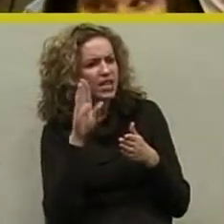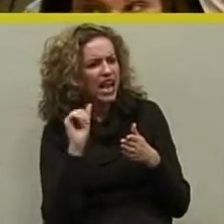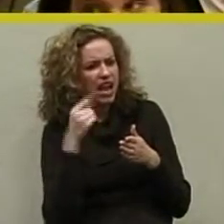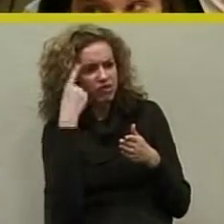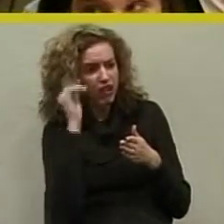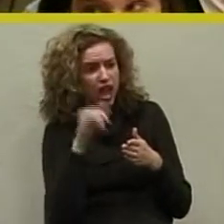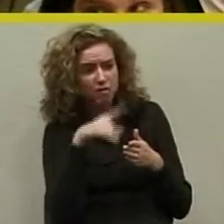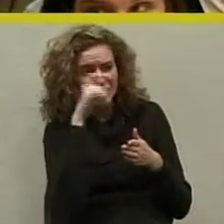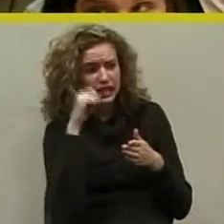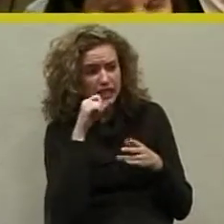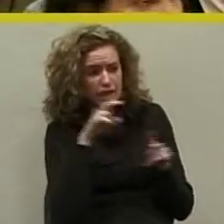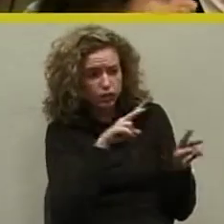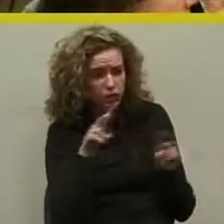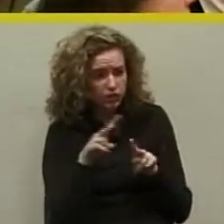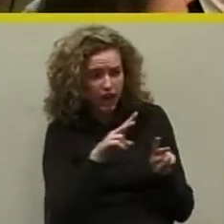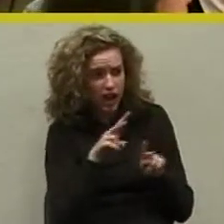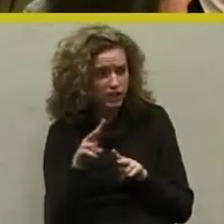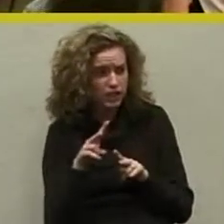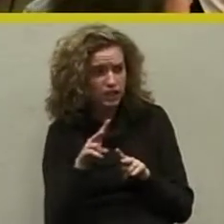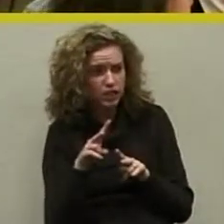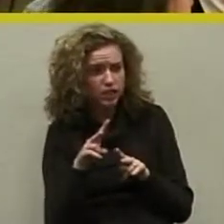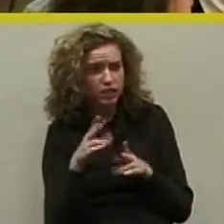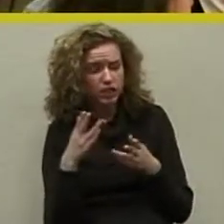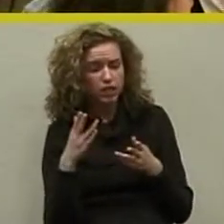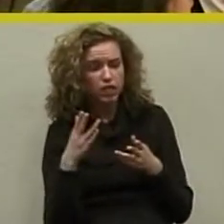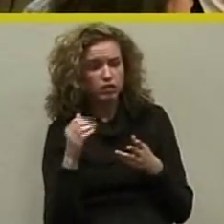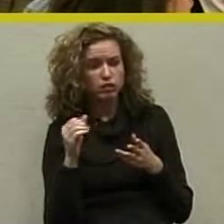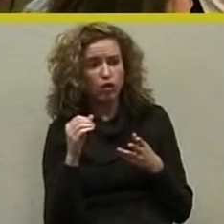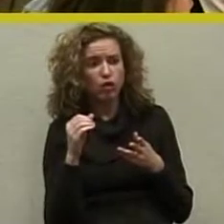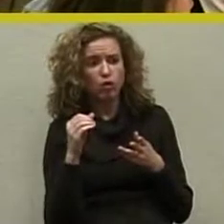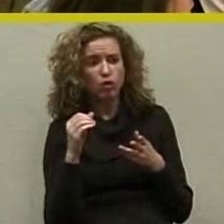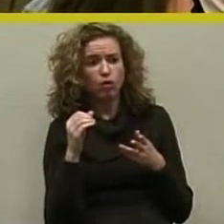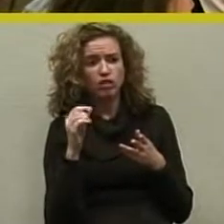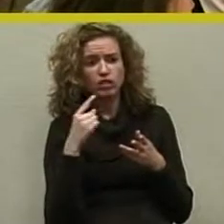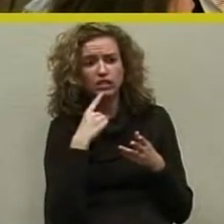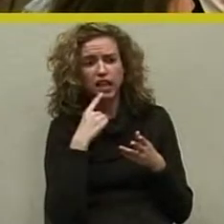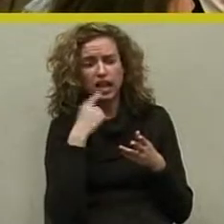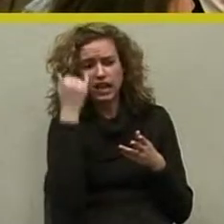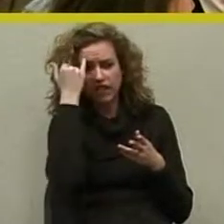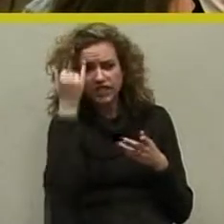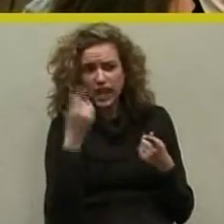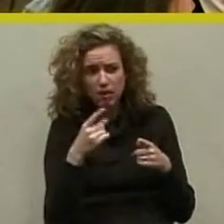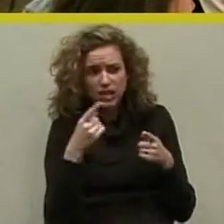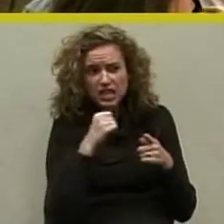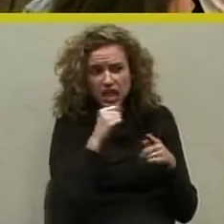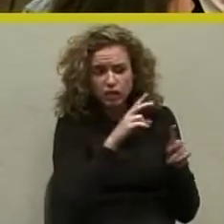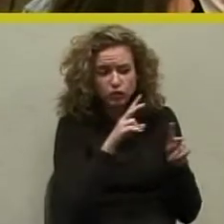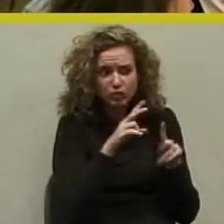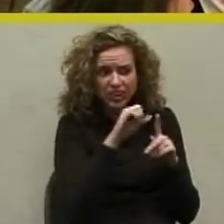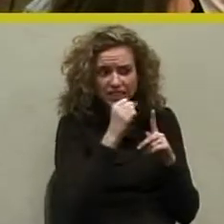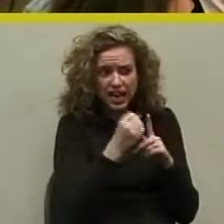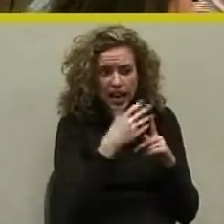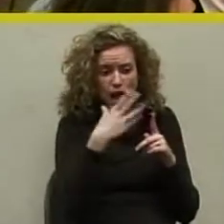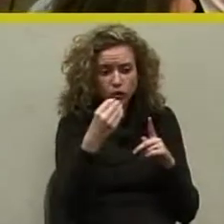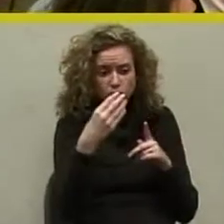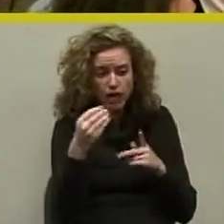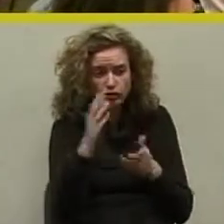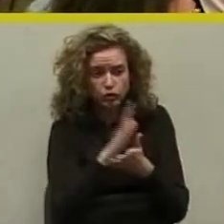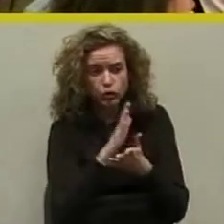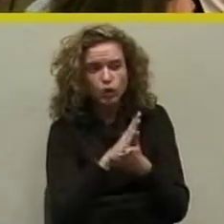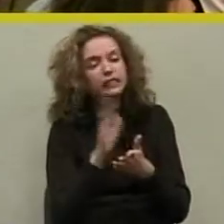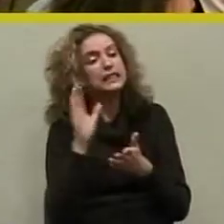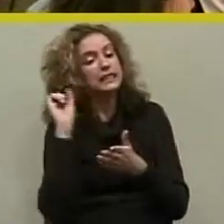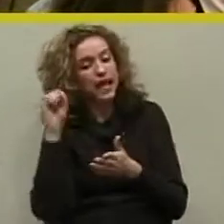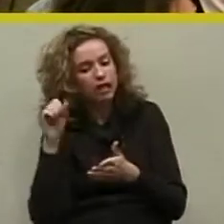I have been told that because if it's all occurring in unsupervised settings outside of school, well, I'm still so